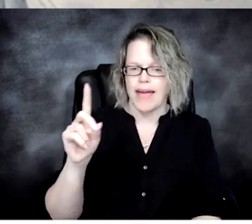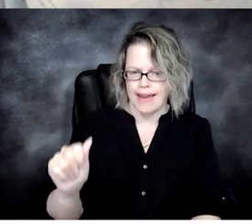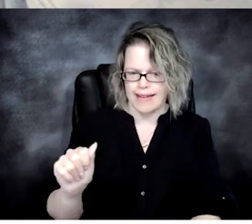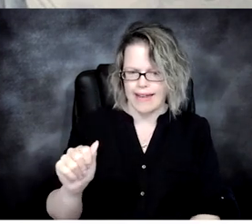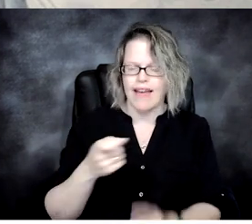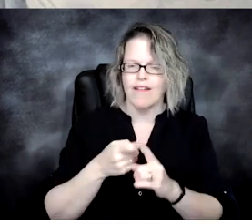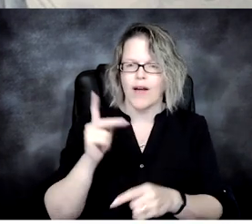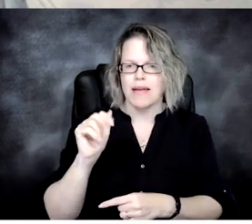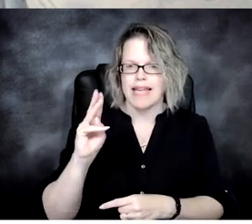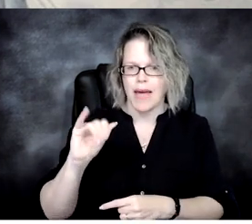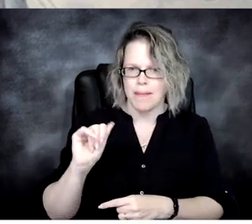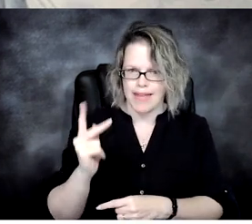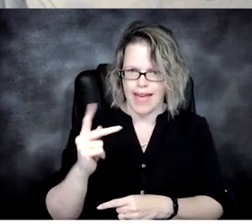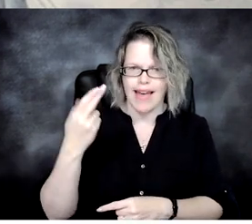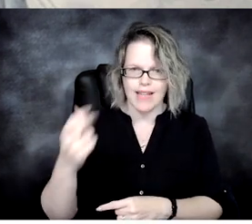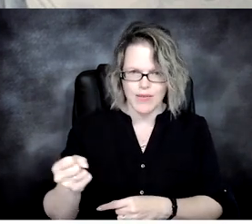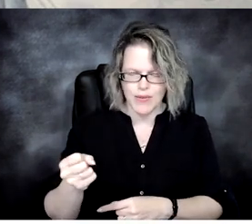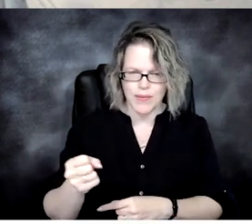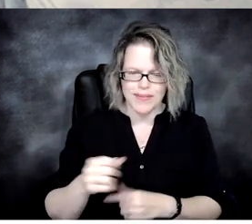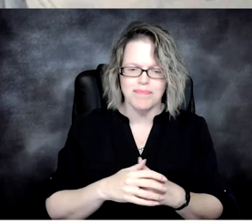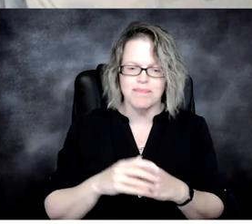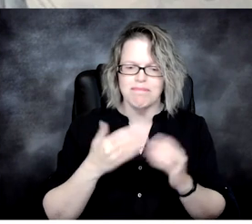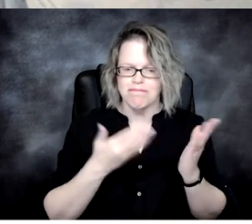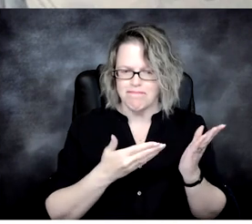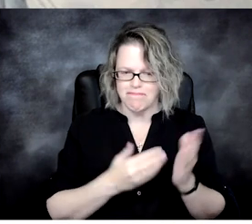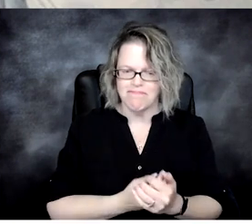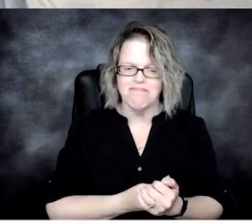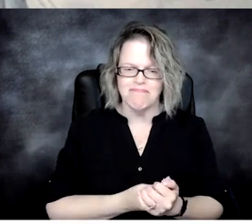School in the Mukilteo School District, ESD